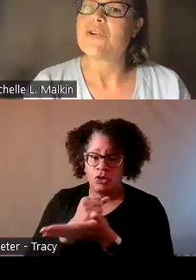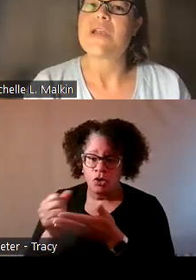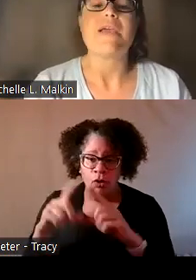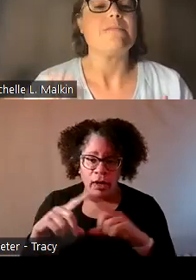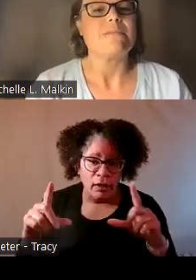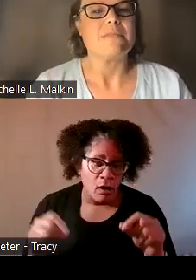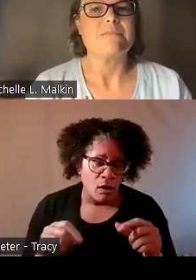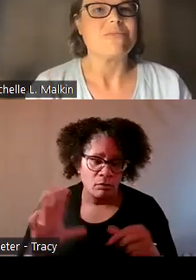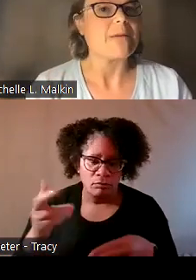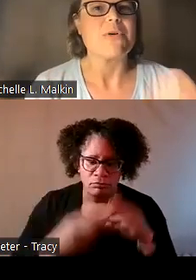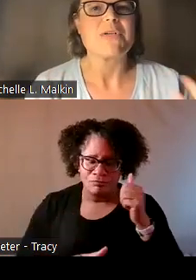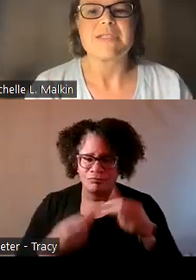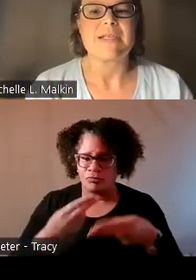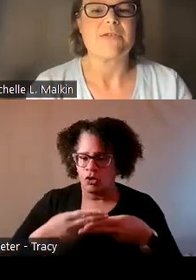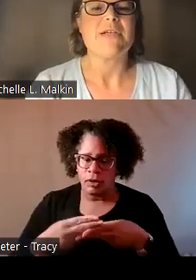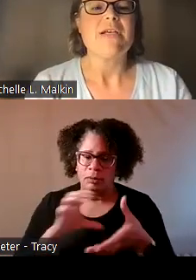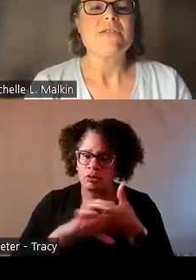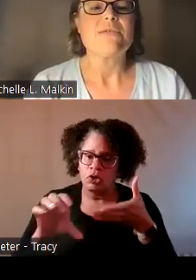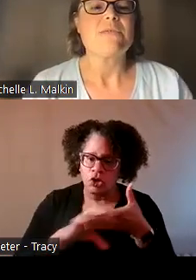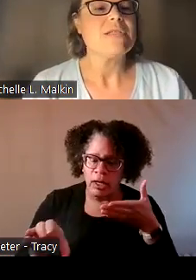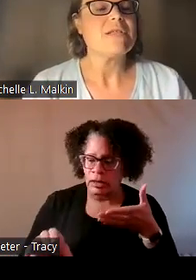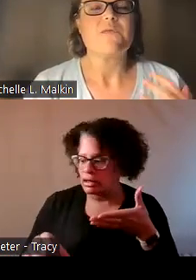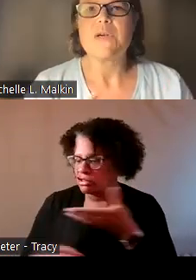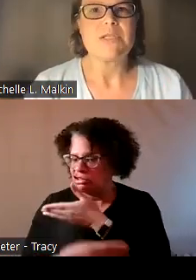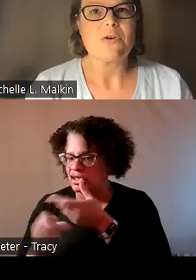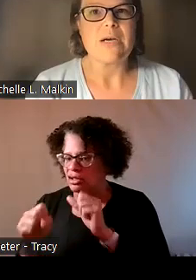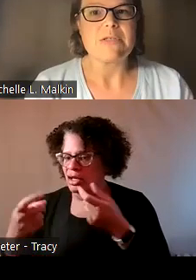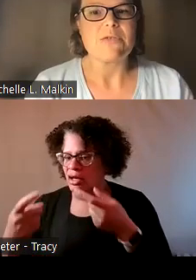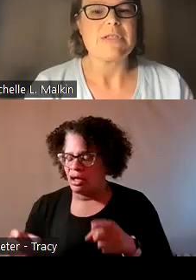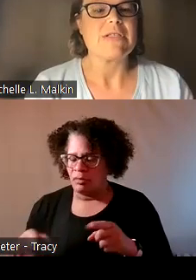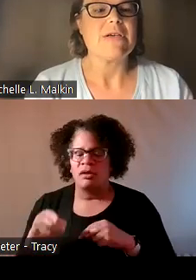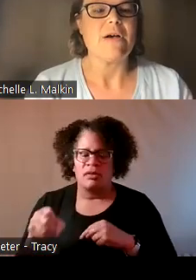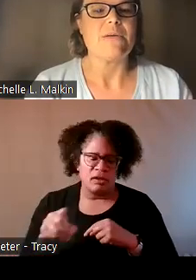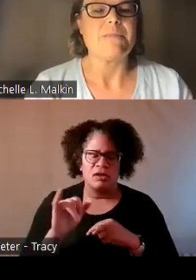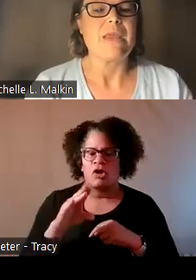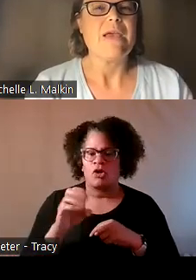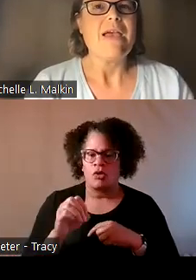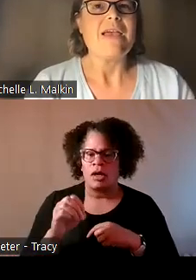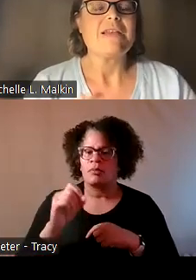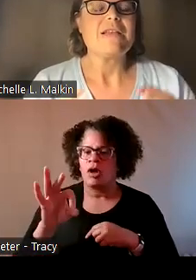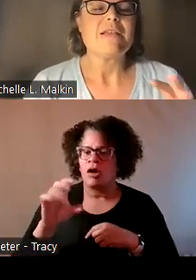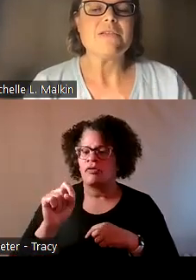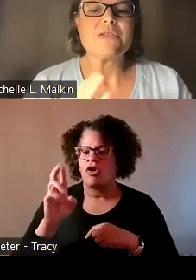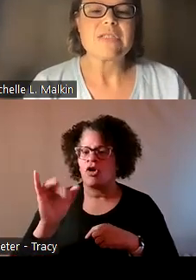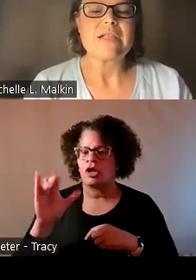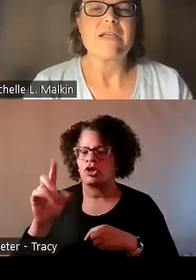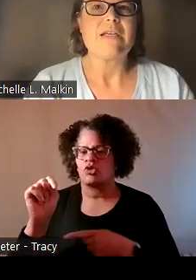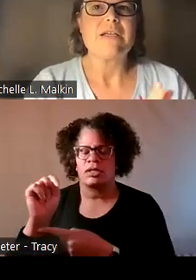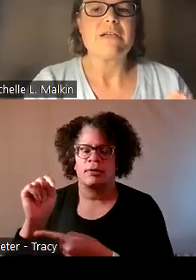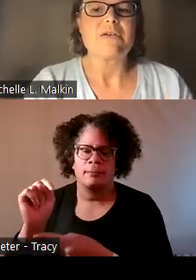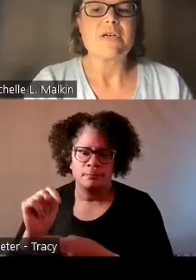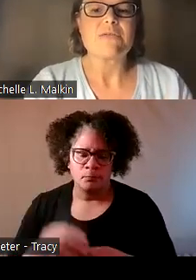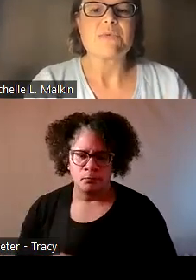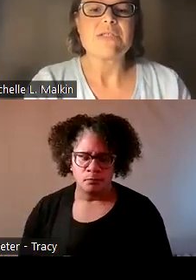in their name, checkbooks, etc. So these are very much crimes of trust. And